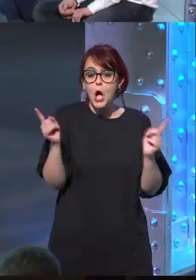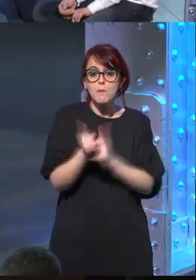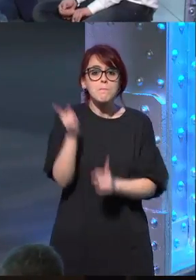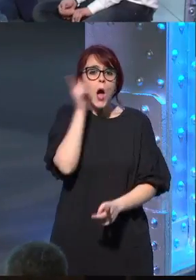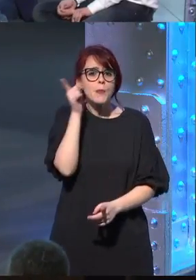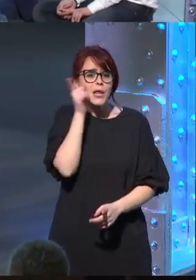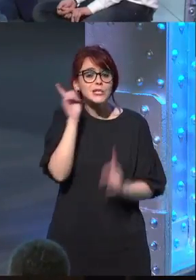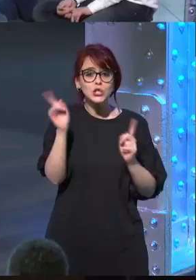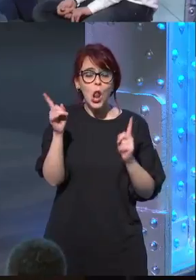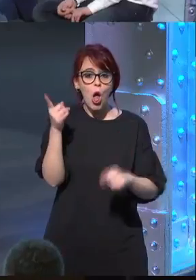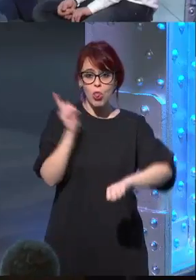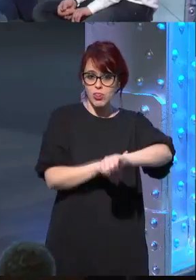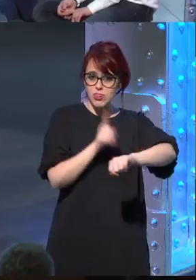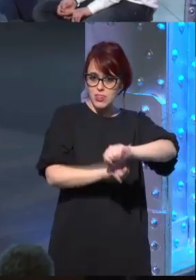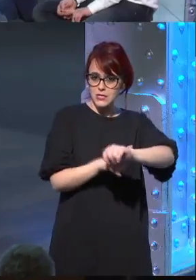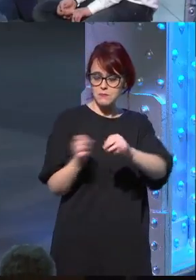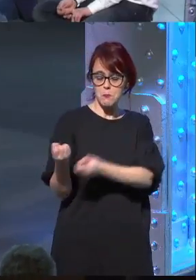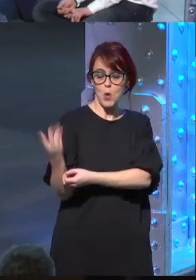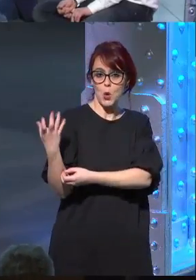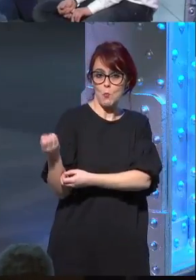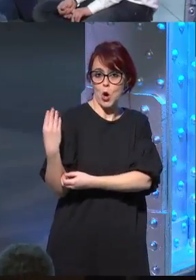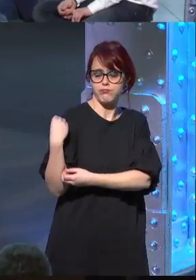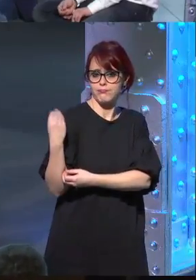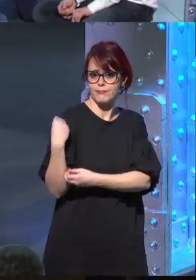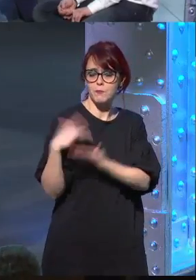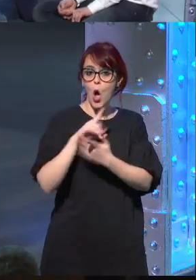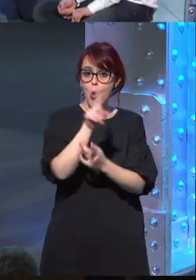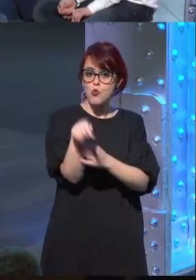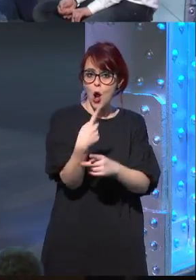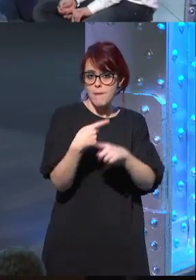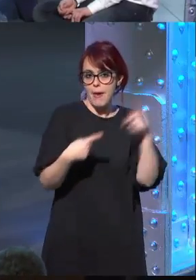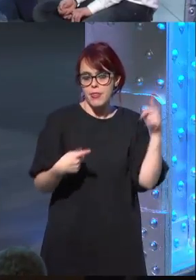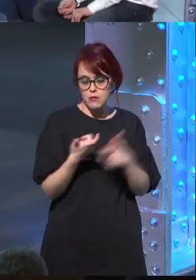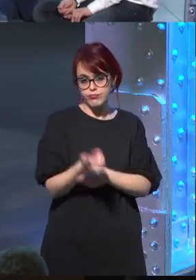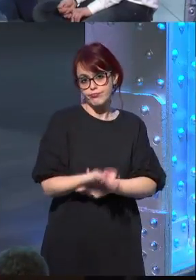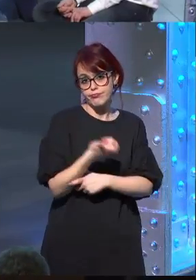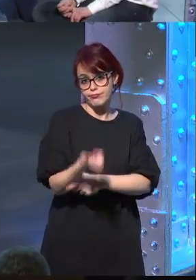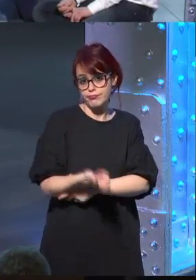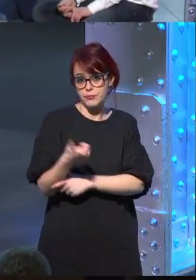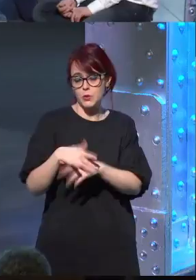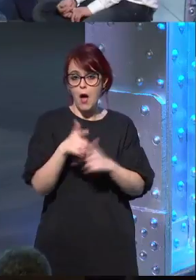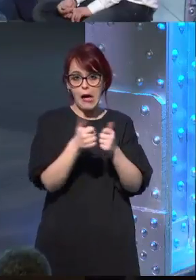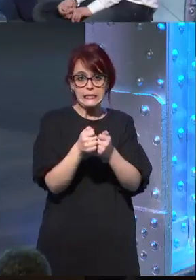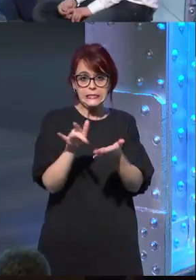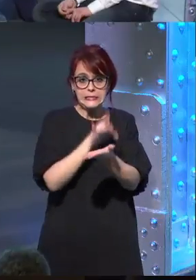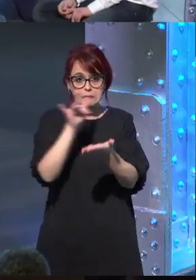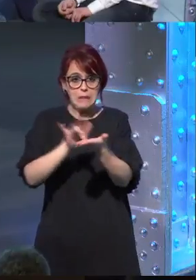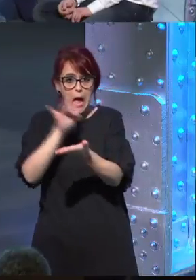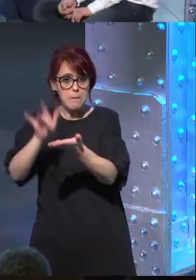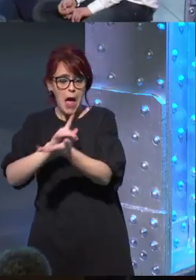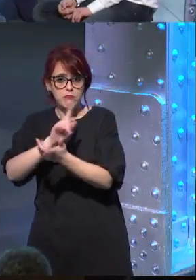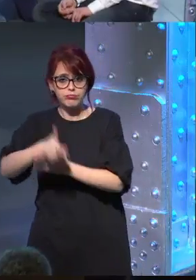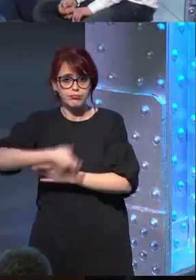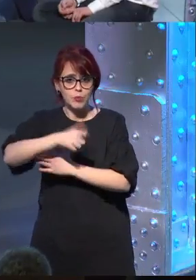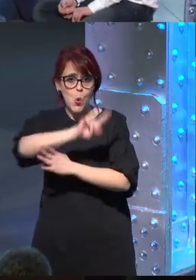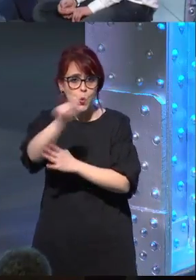then once you start, you see that there's this notification, then this connects to another video and maybe to another piece of news and to something